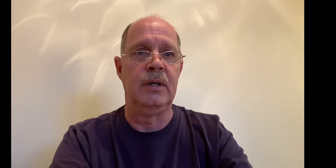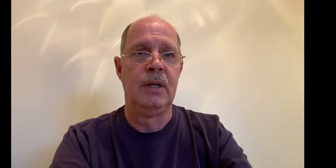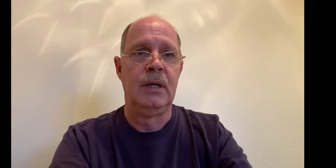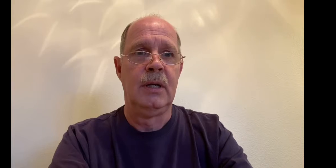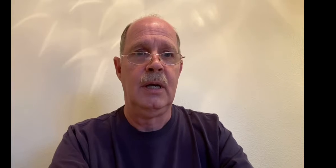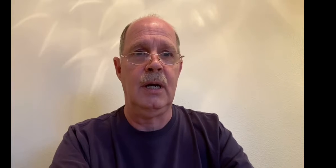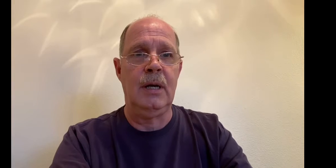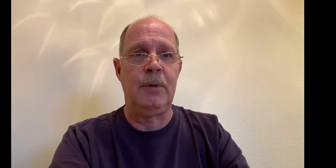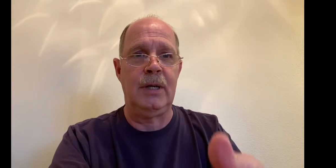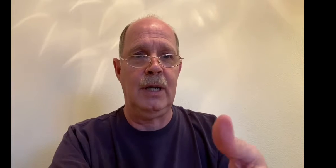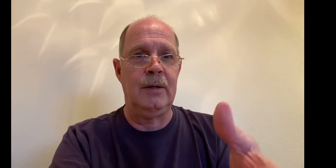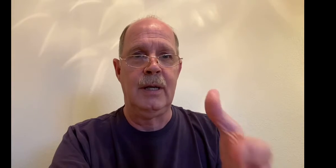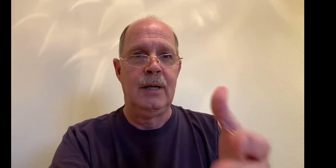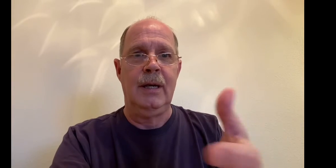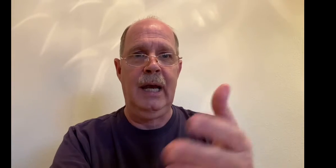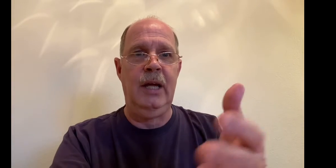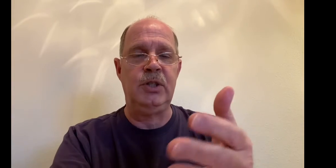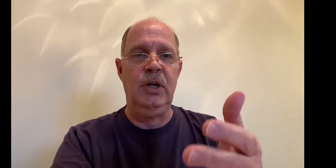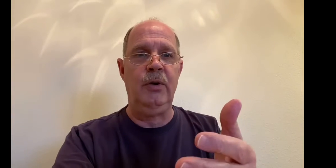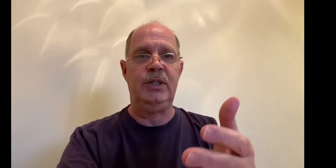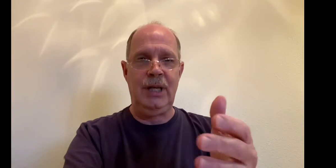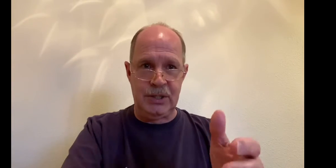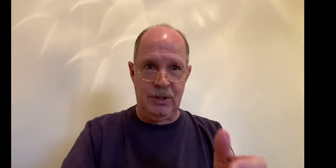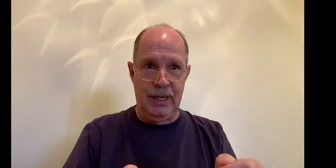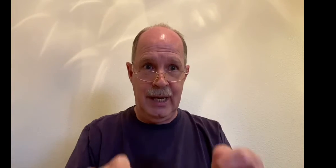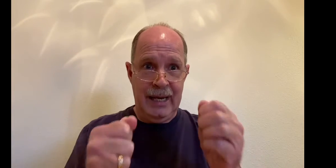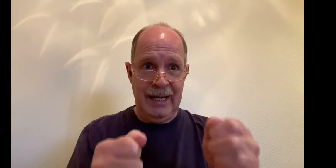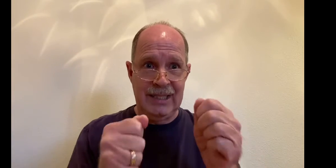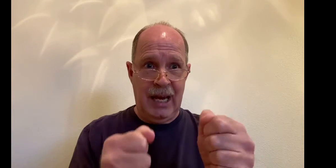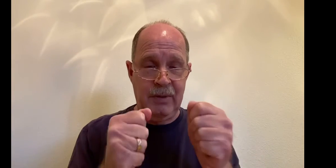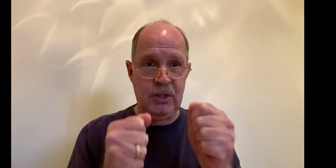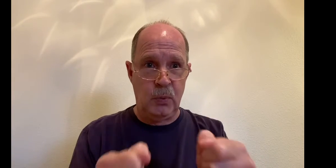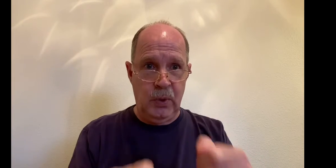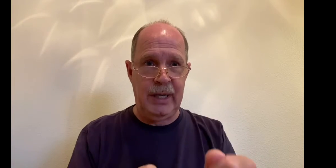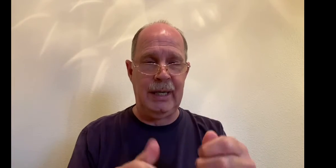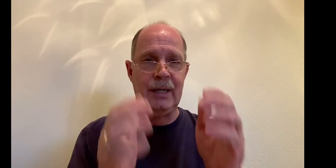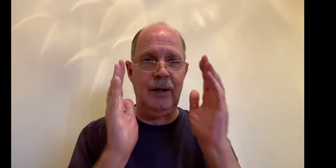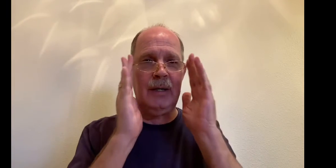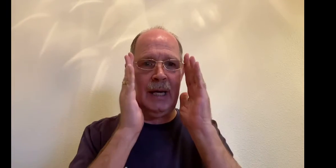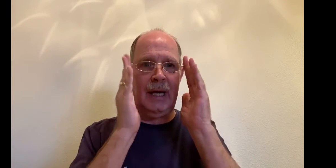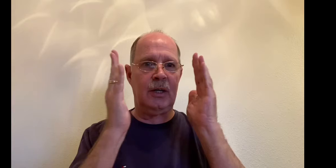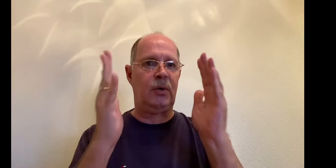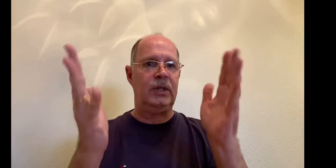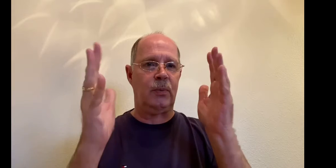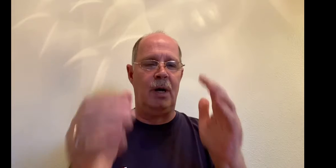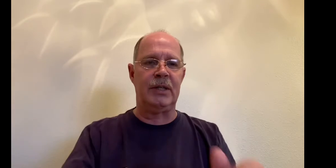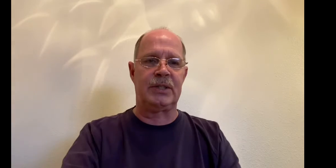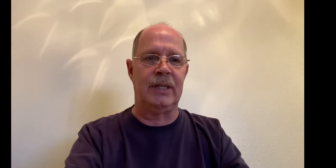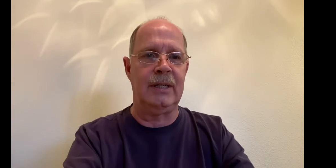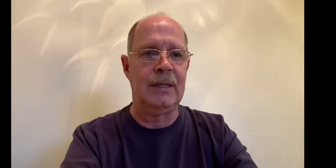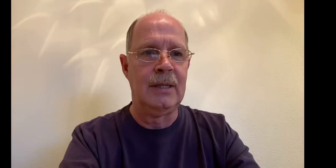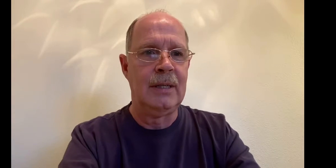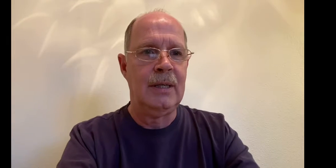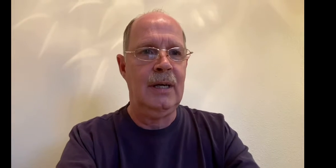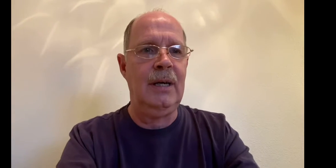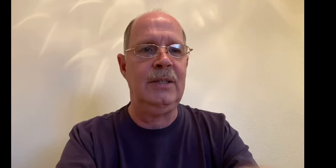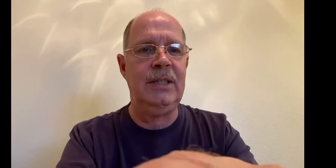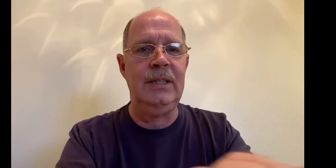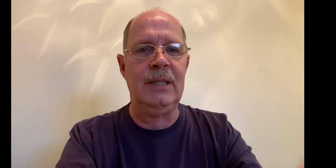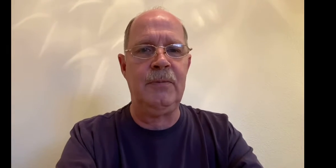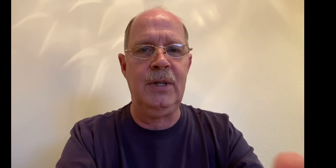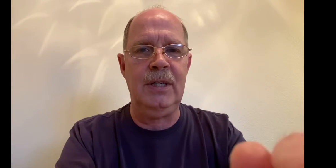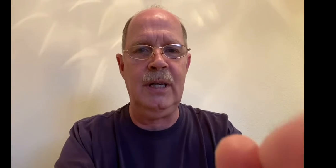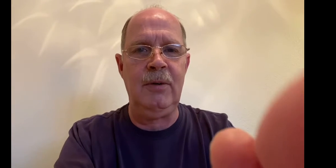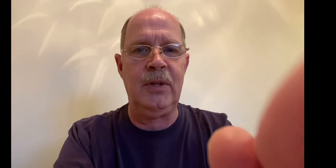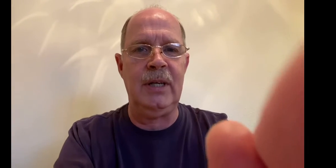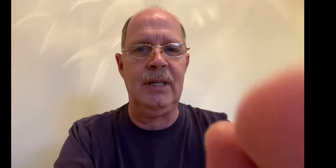on it. And as you noticed yesterday, he's having to read, and I had a Chris Wallace thing. Oh, geez,